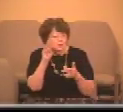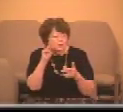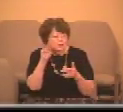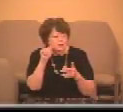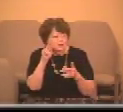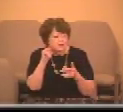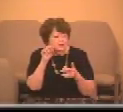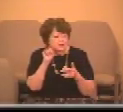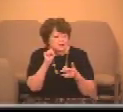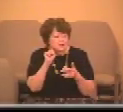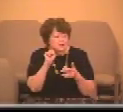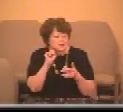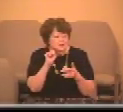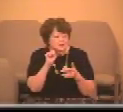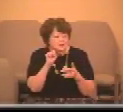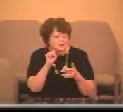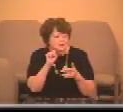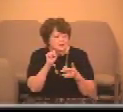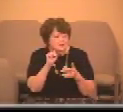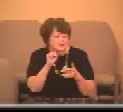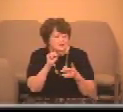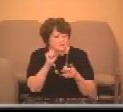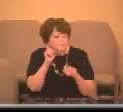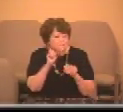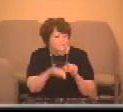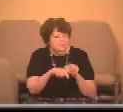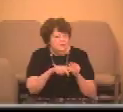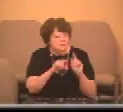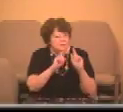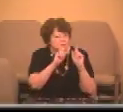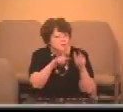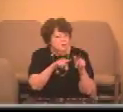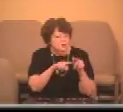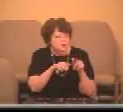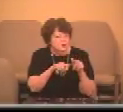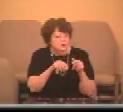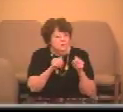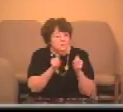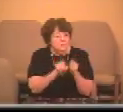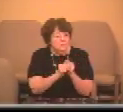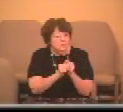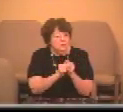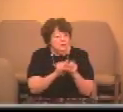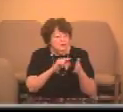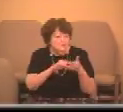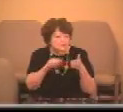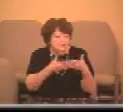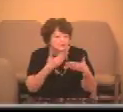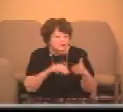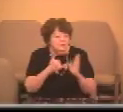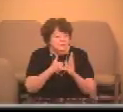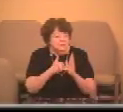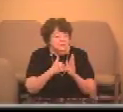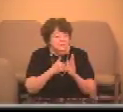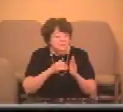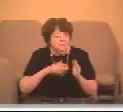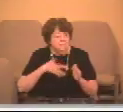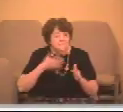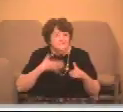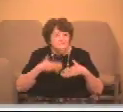with Romans 12:11. Read 12 with me again. Ready? Be joyful in